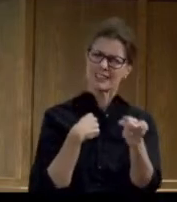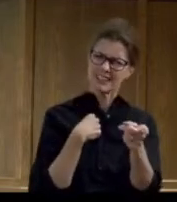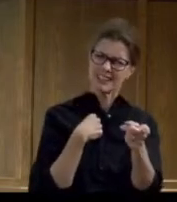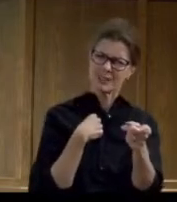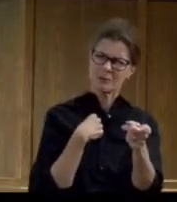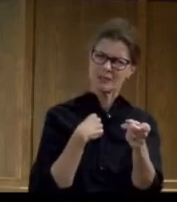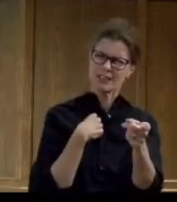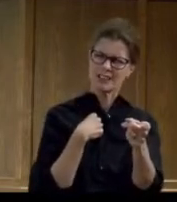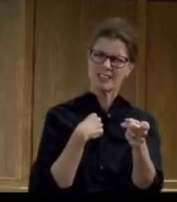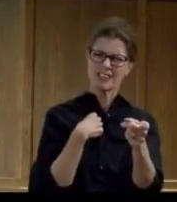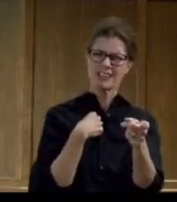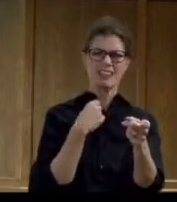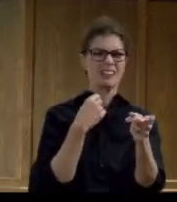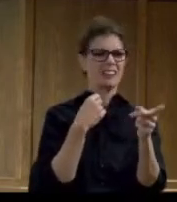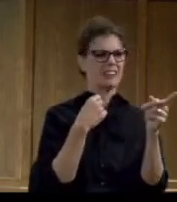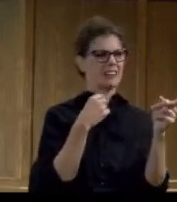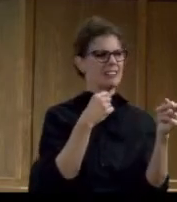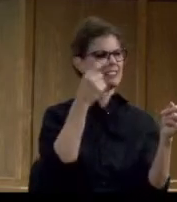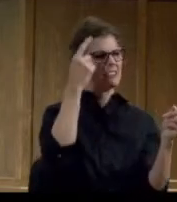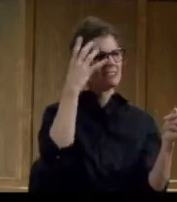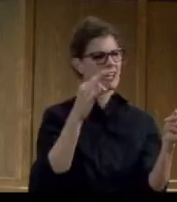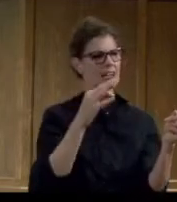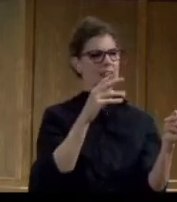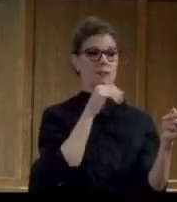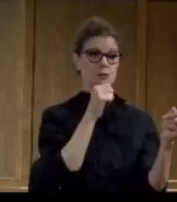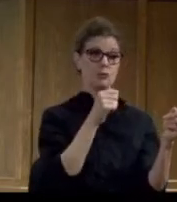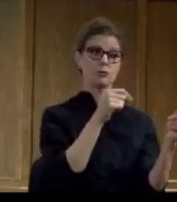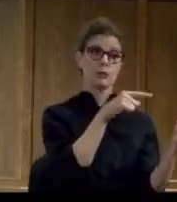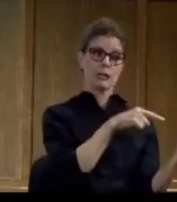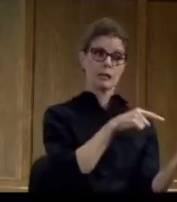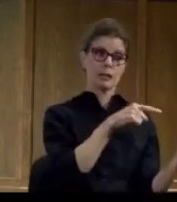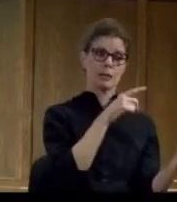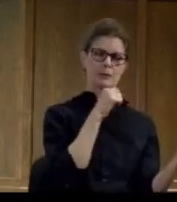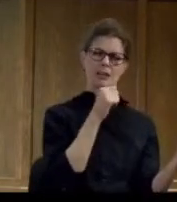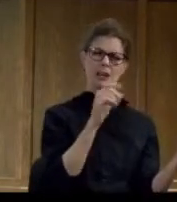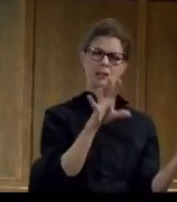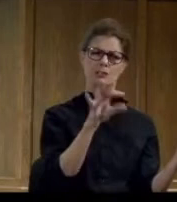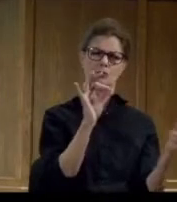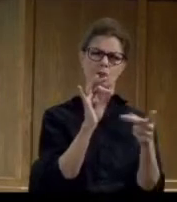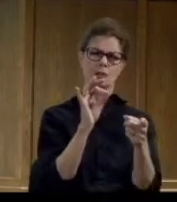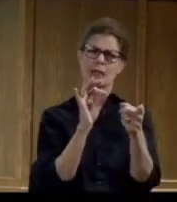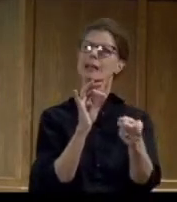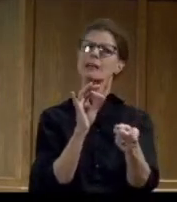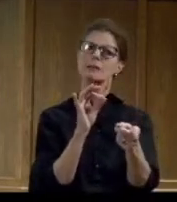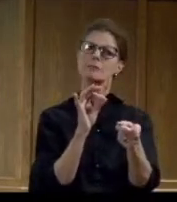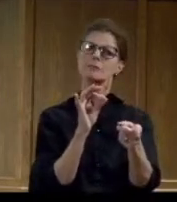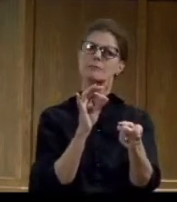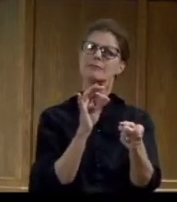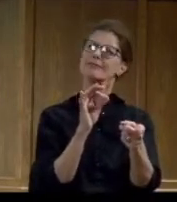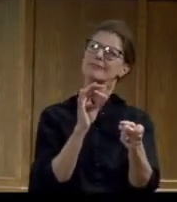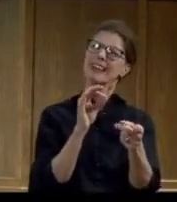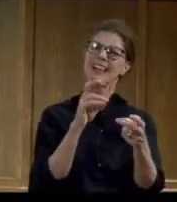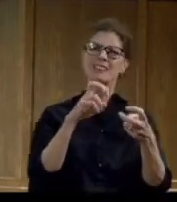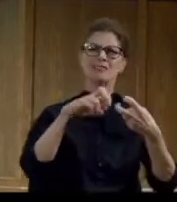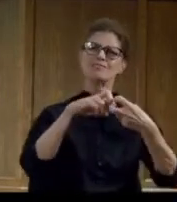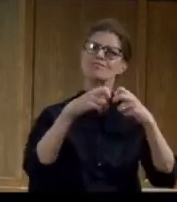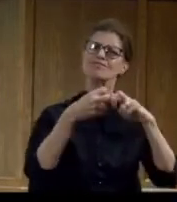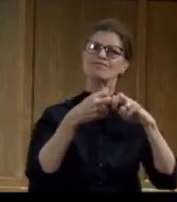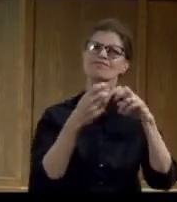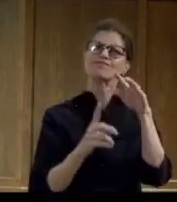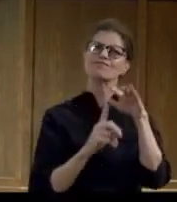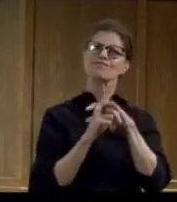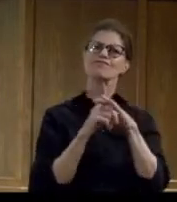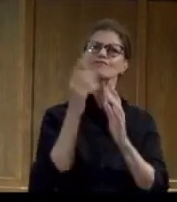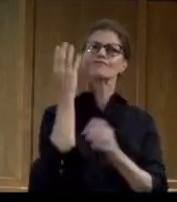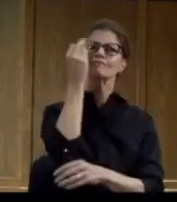certain people that are not predestined to be part of His family. And that creates problems. Like,